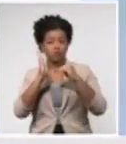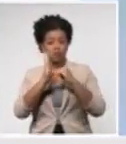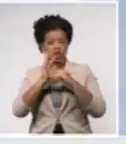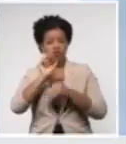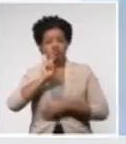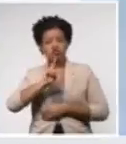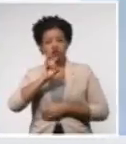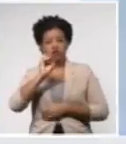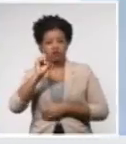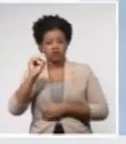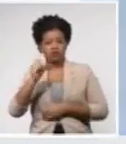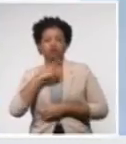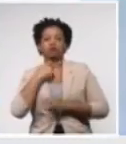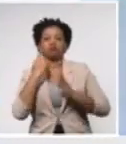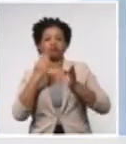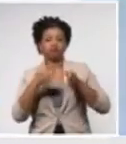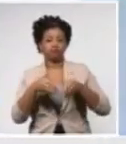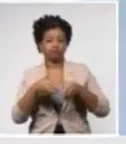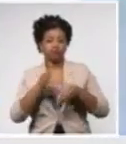Yesterday,